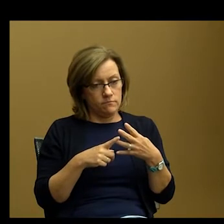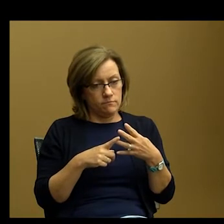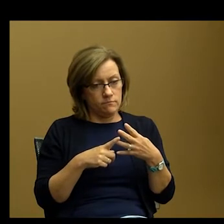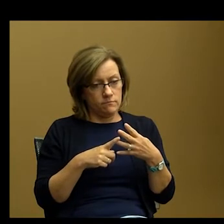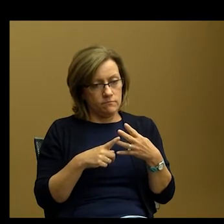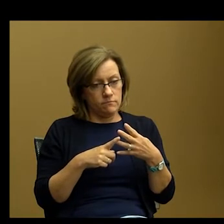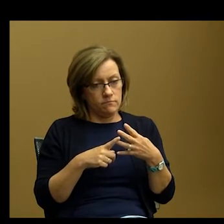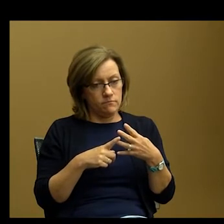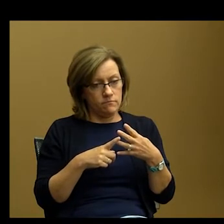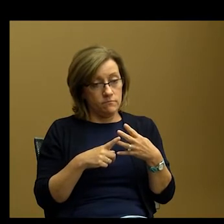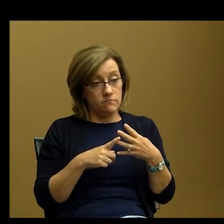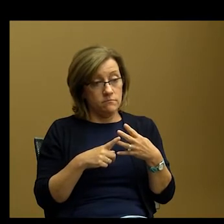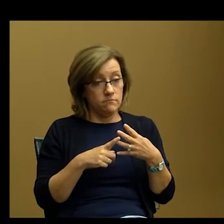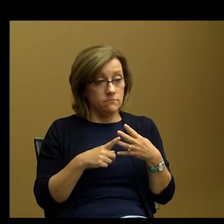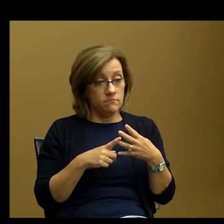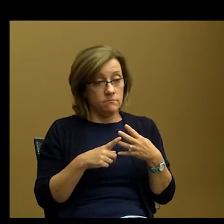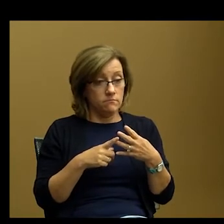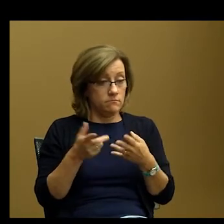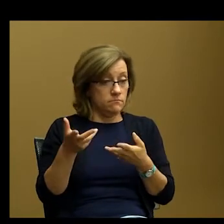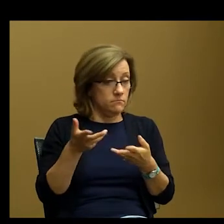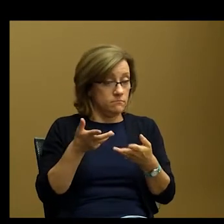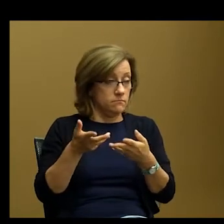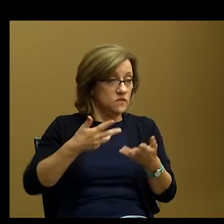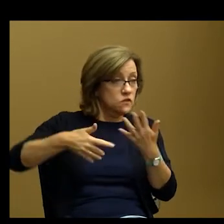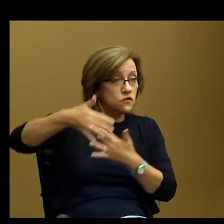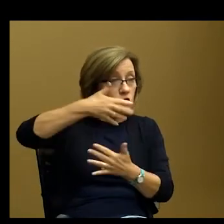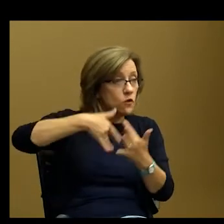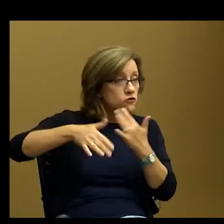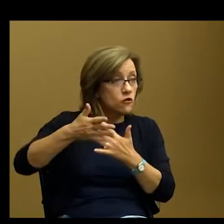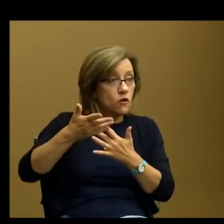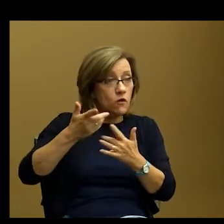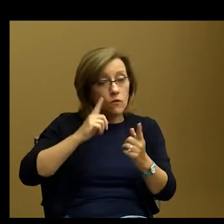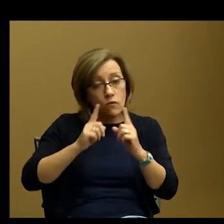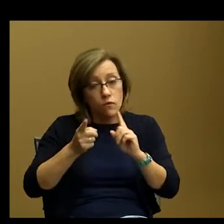to engage in some kind of social interaction,